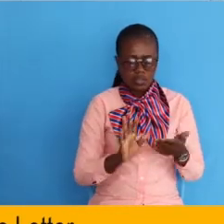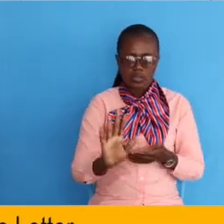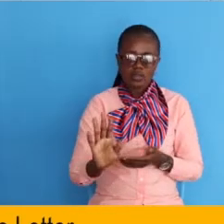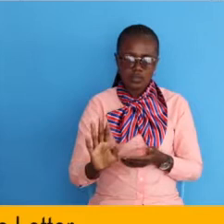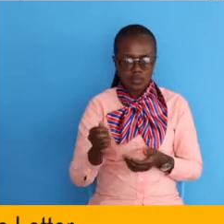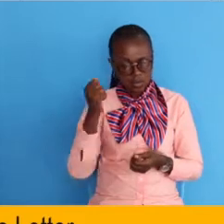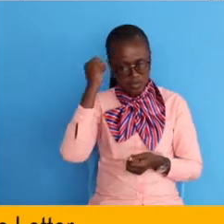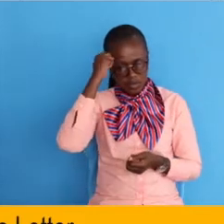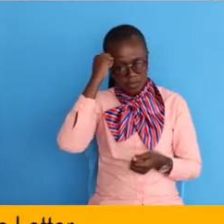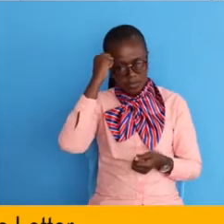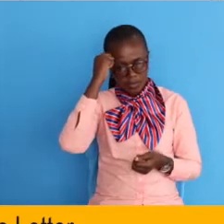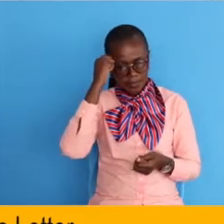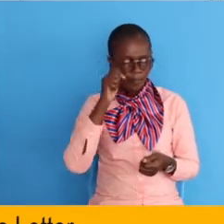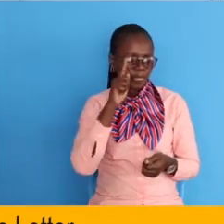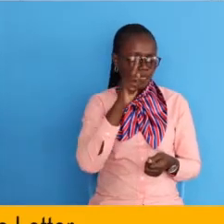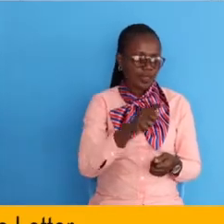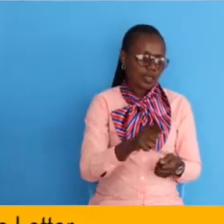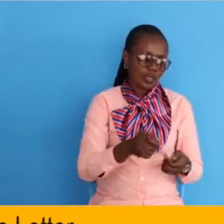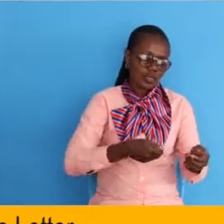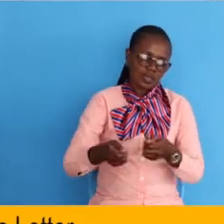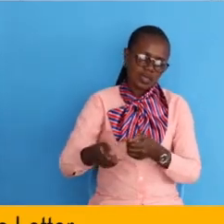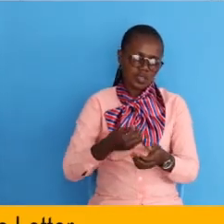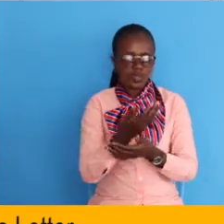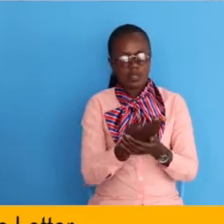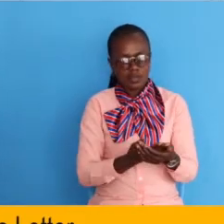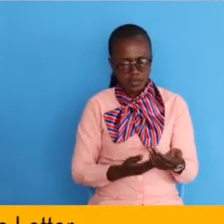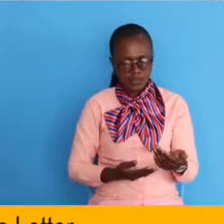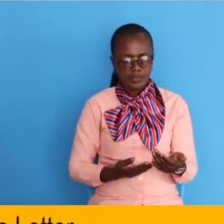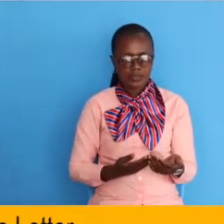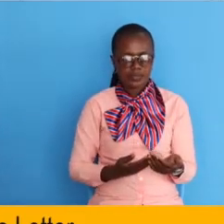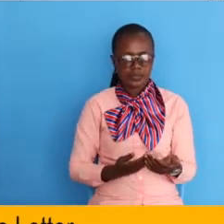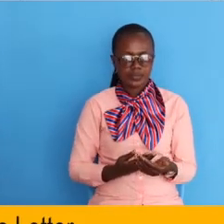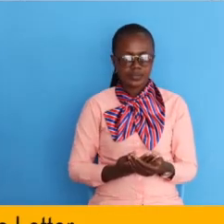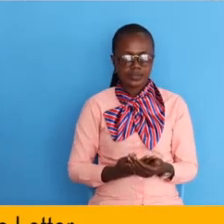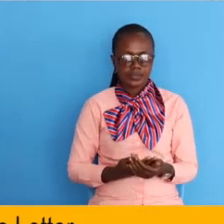Now remember, this is a business letter and or a business transaction letter.